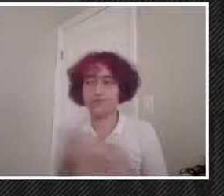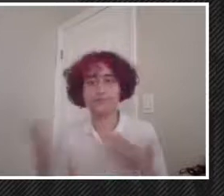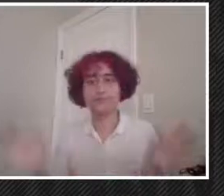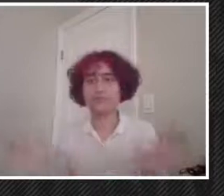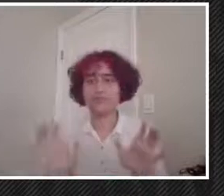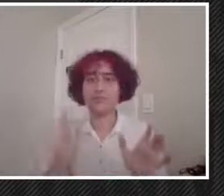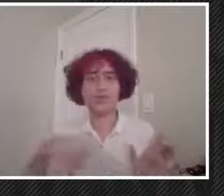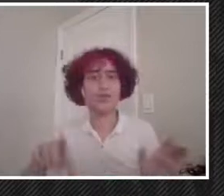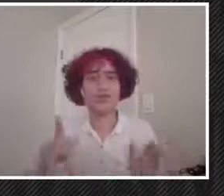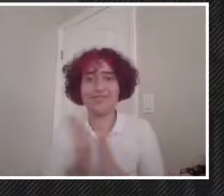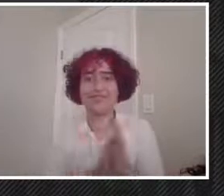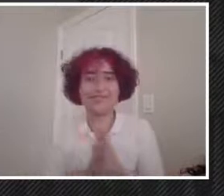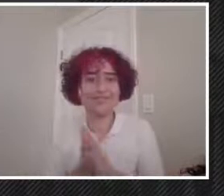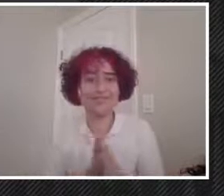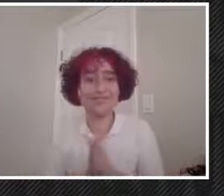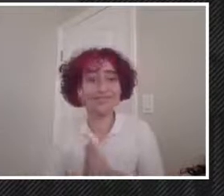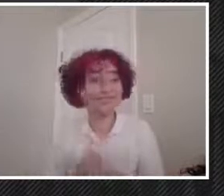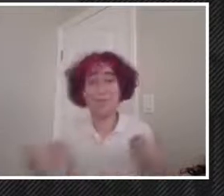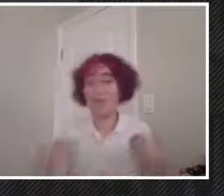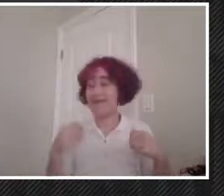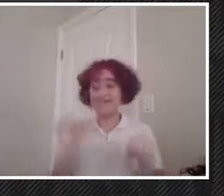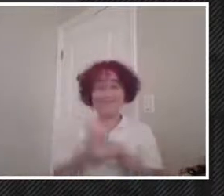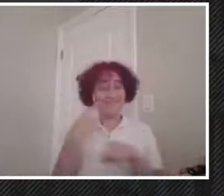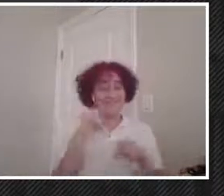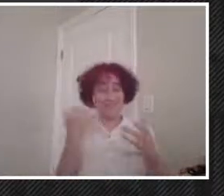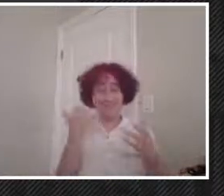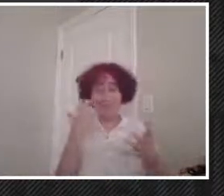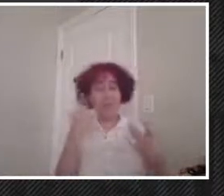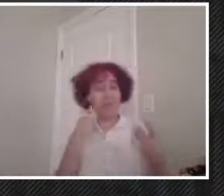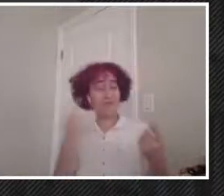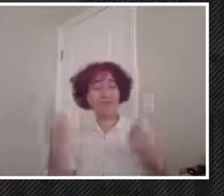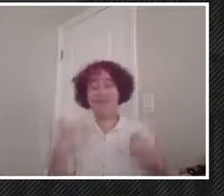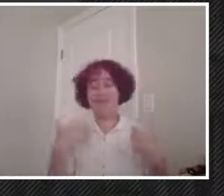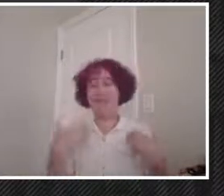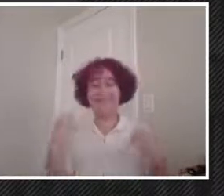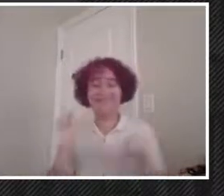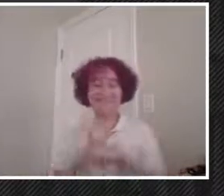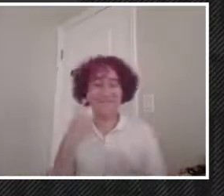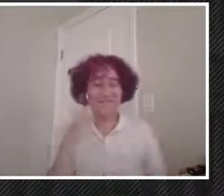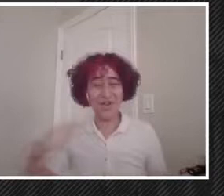job for you. If you want one, we got a job for you. Lee.